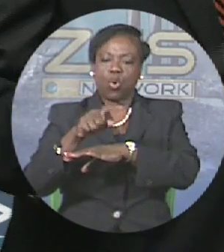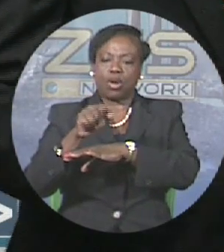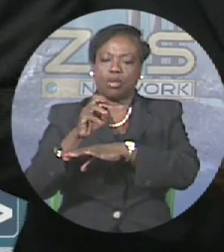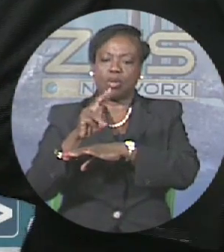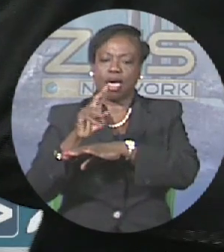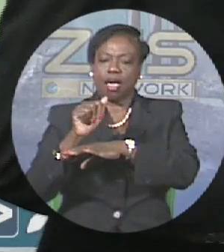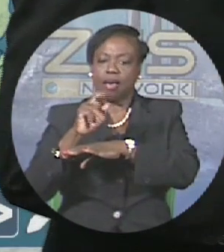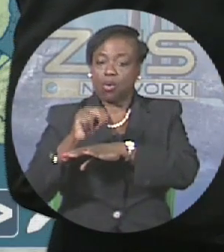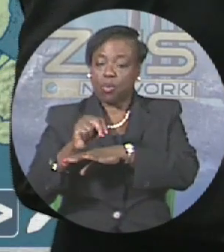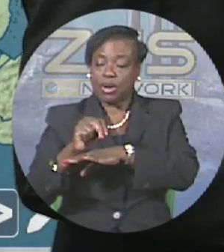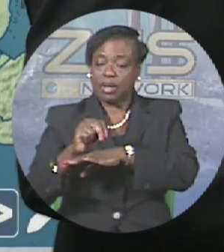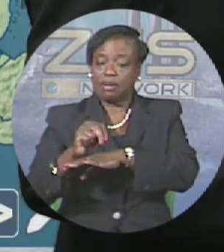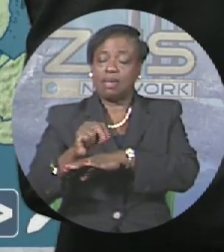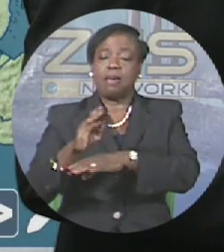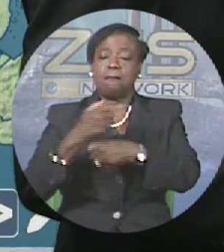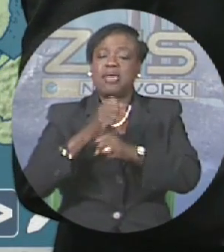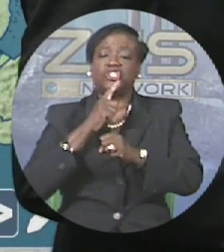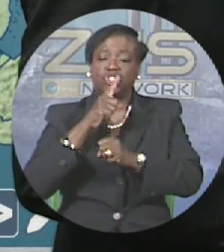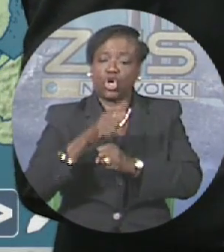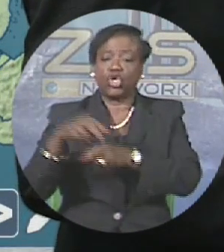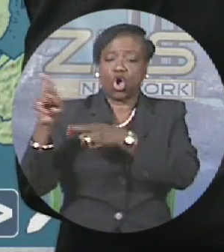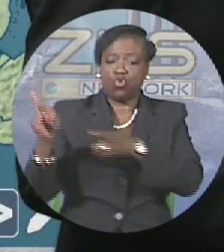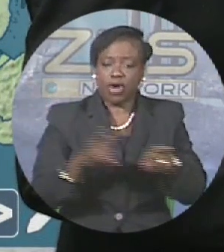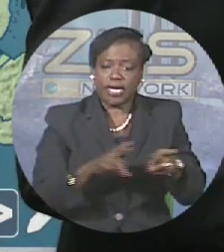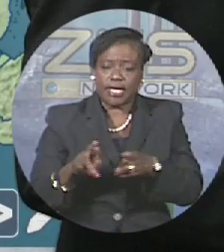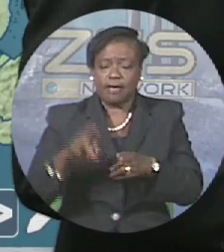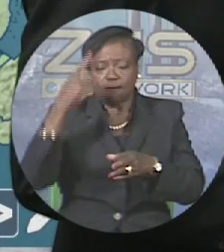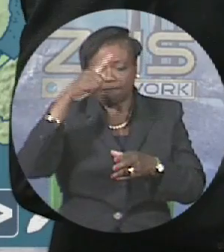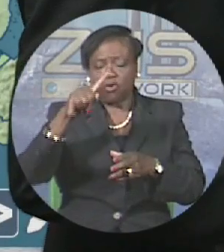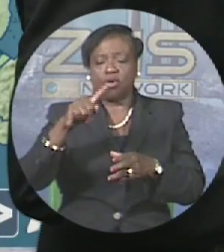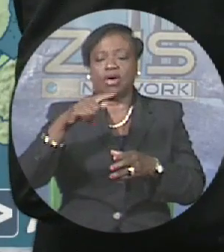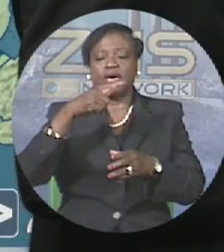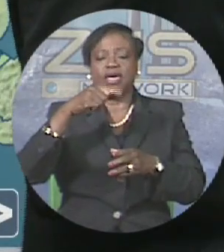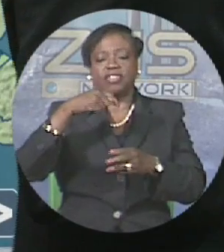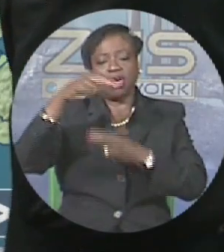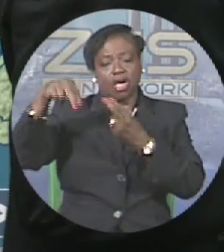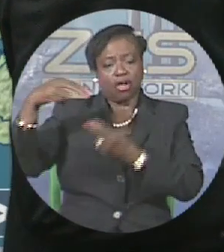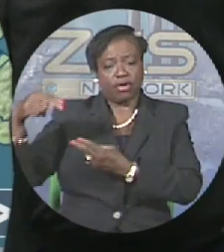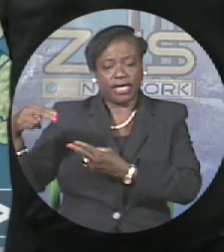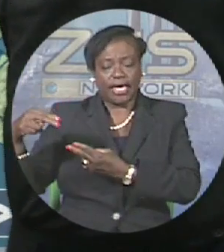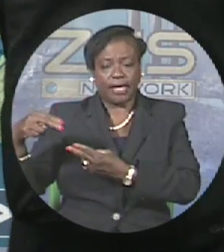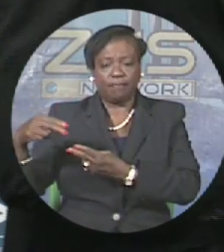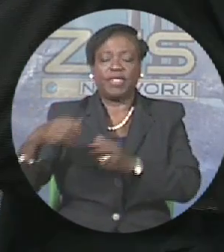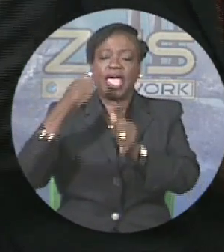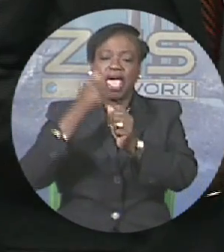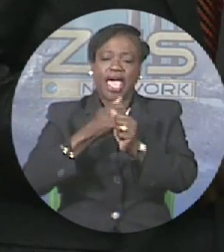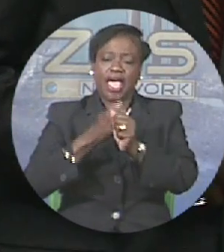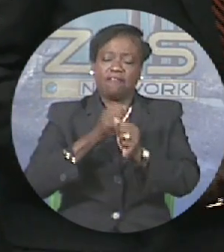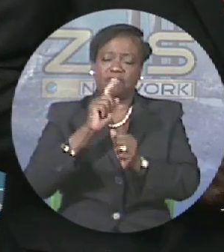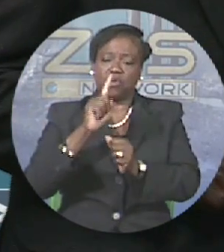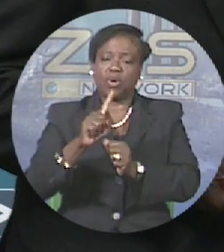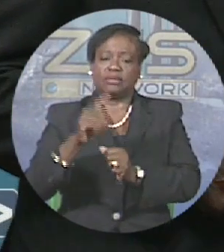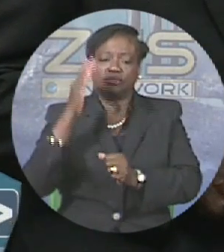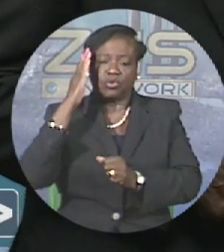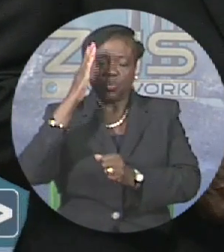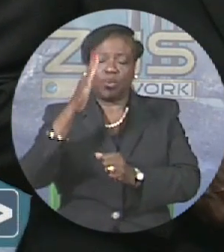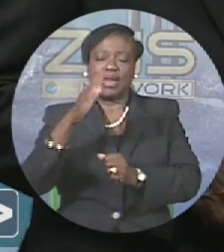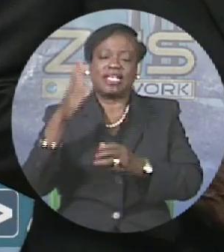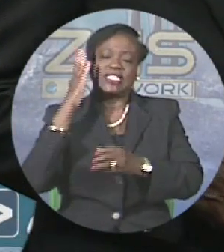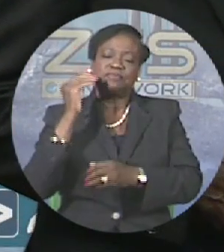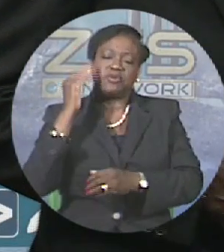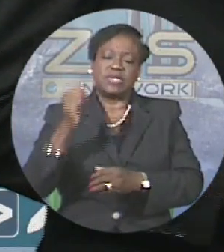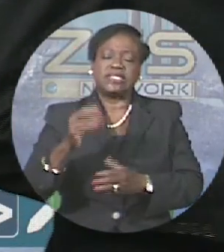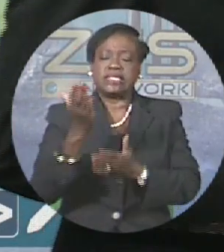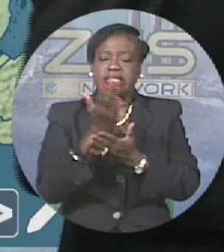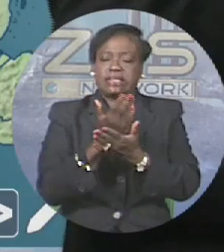are ready for this system, because at least the hurricane force winds certainly will affect those islands, but everyone else in the cone will experience some degree of